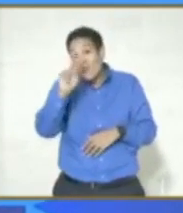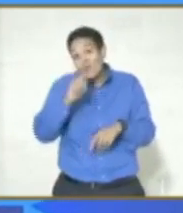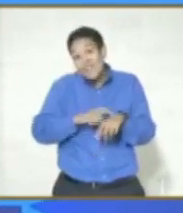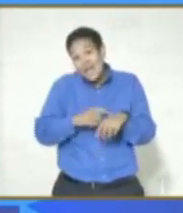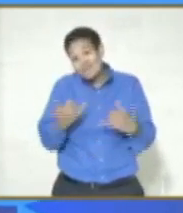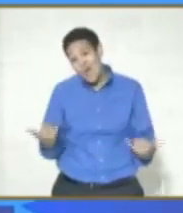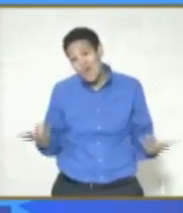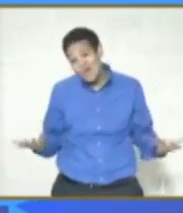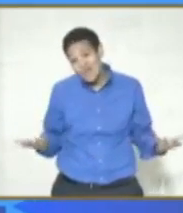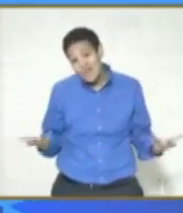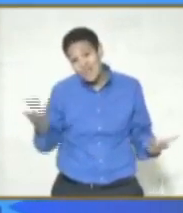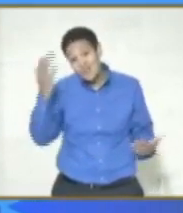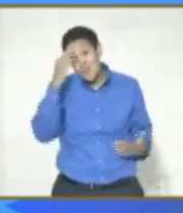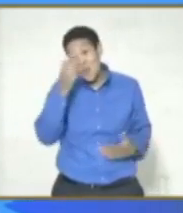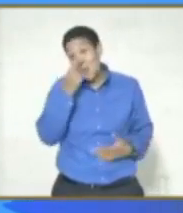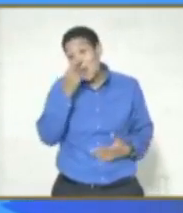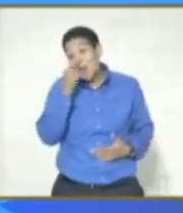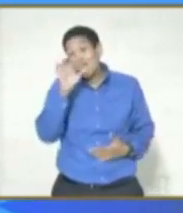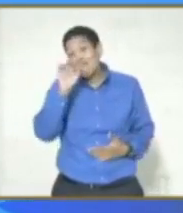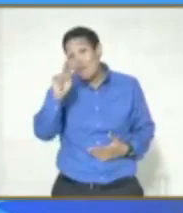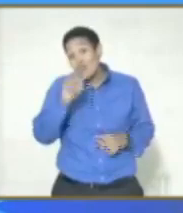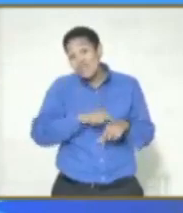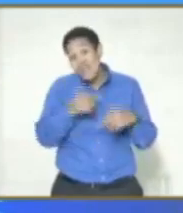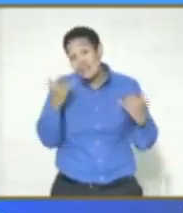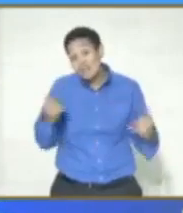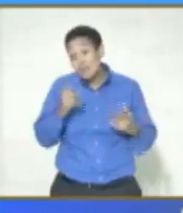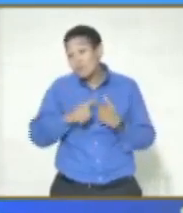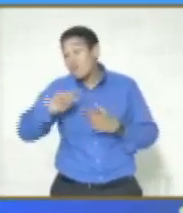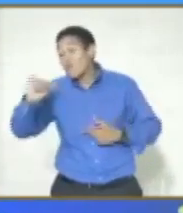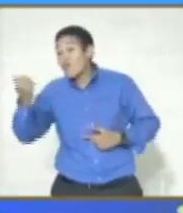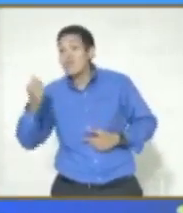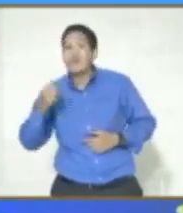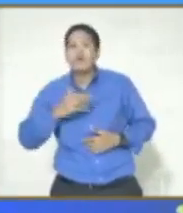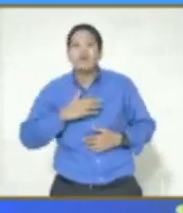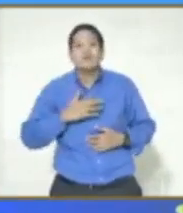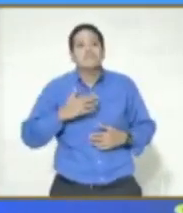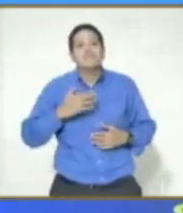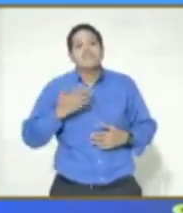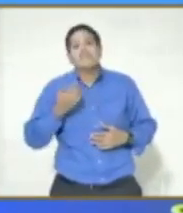seeing influenza-like illnesses and other types of respiratory illnesses.